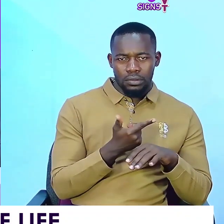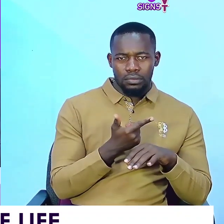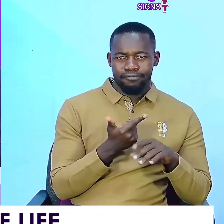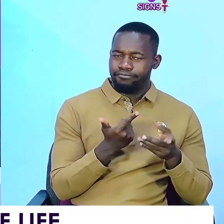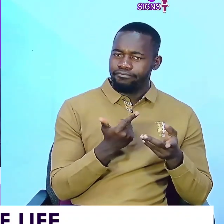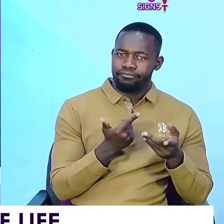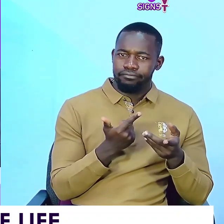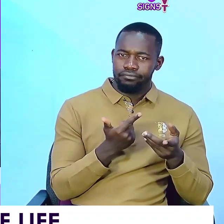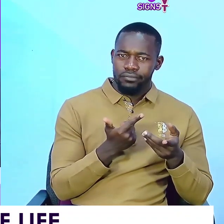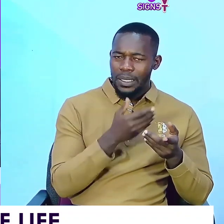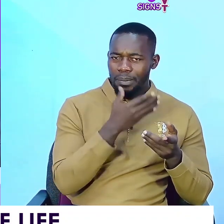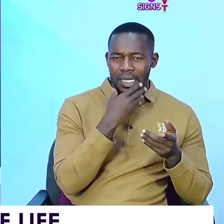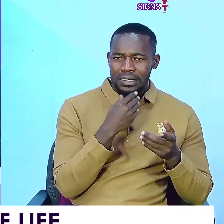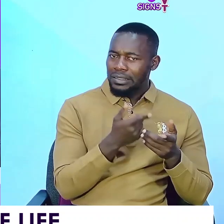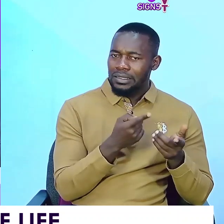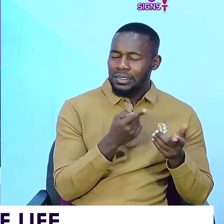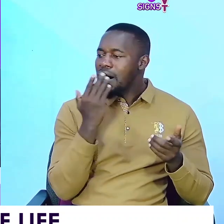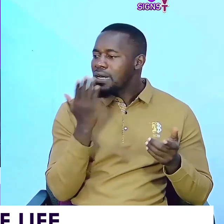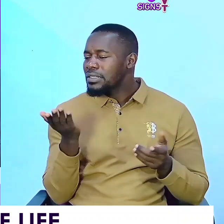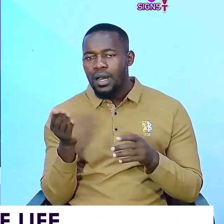there is something to be dealt with,